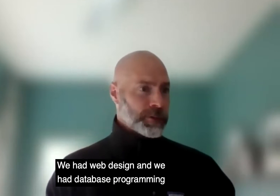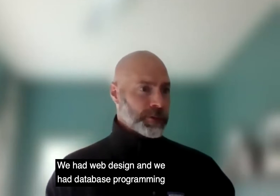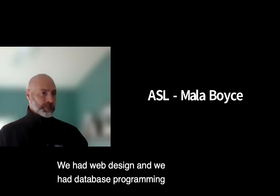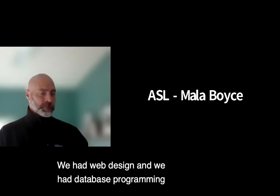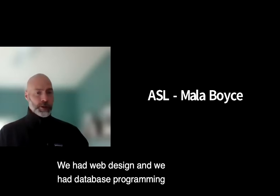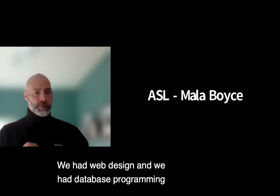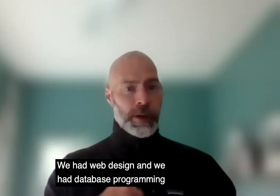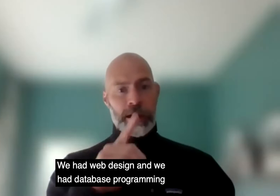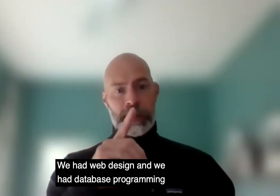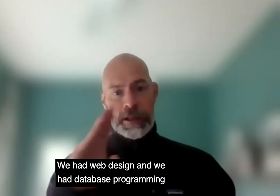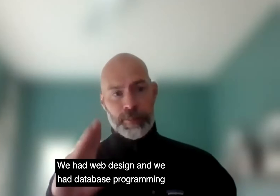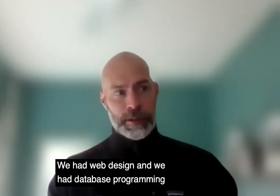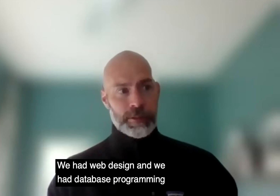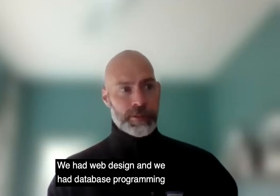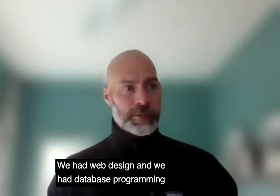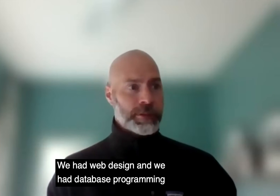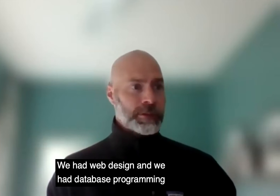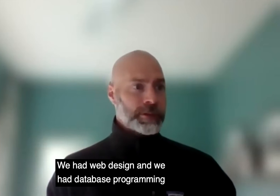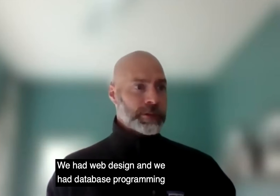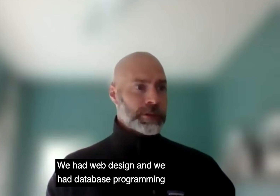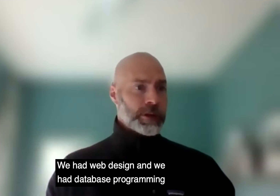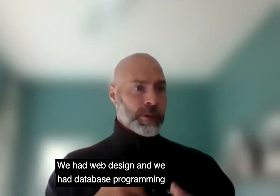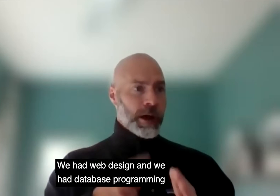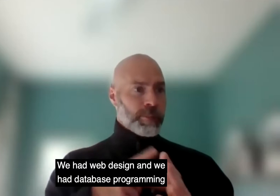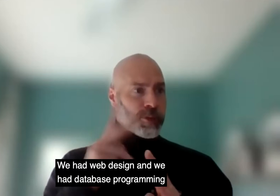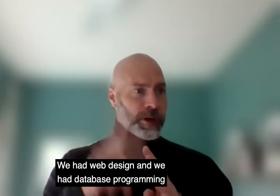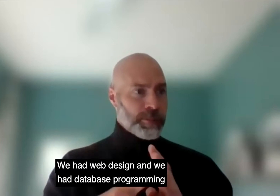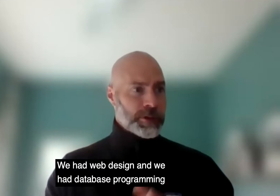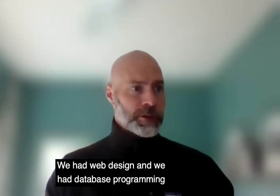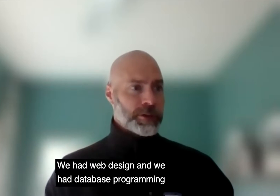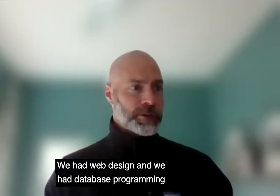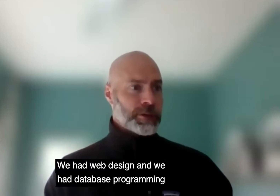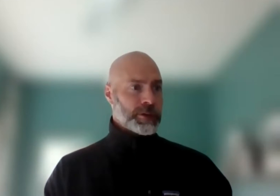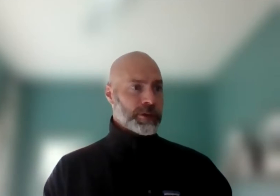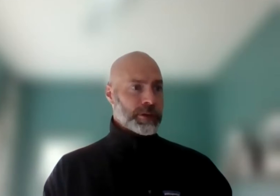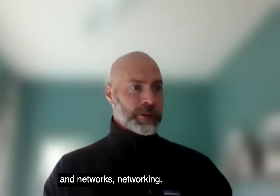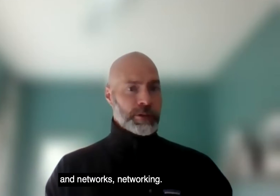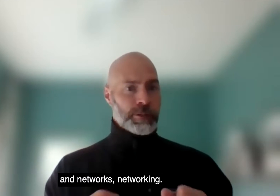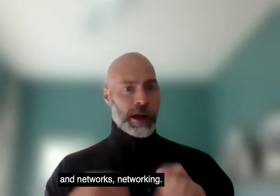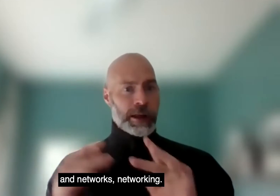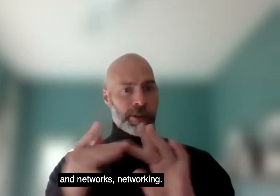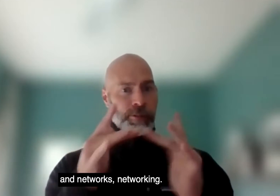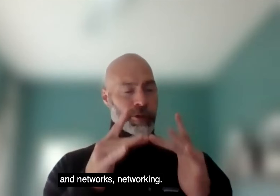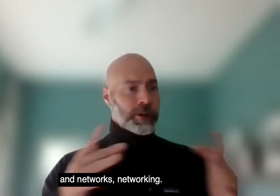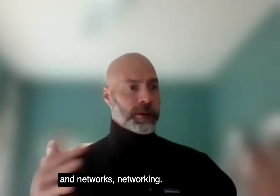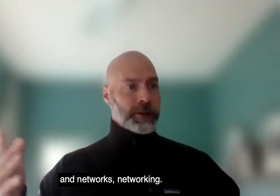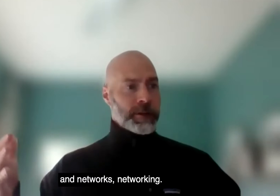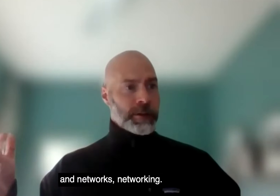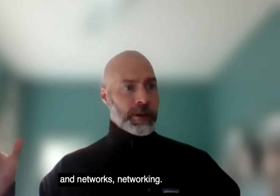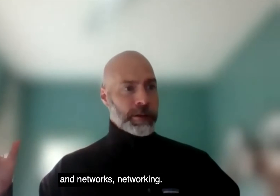had web design and we had database, programming and